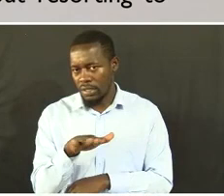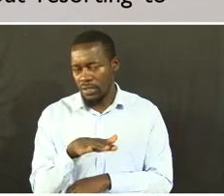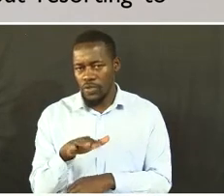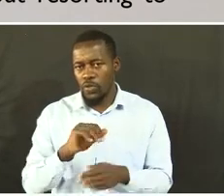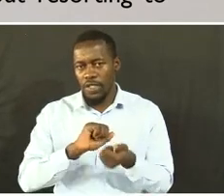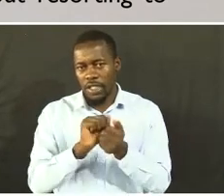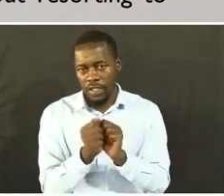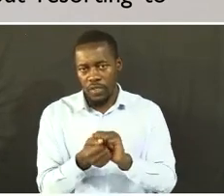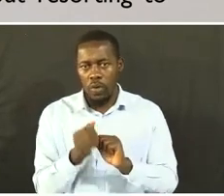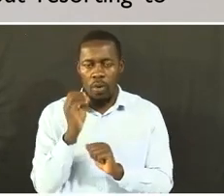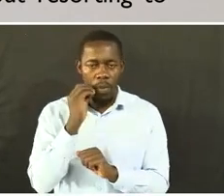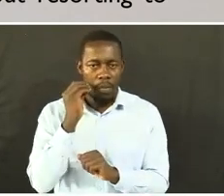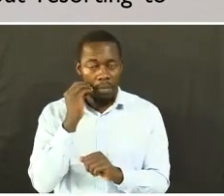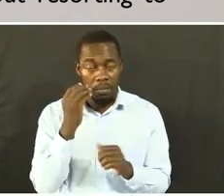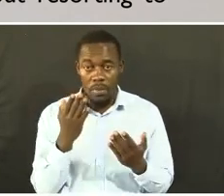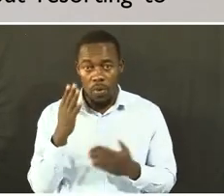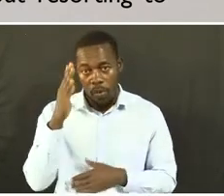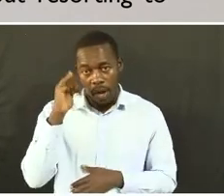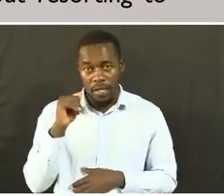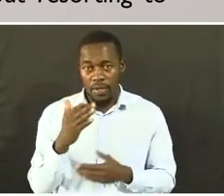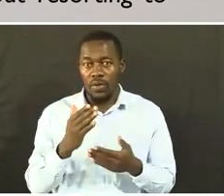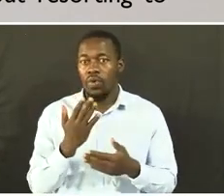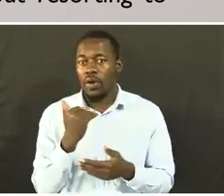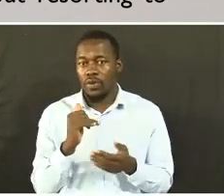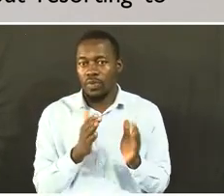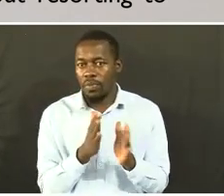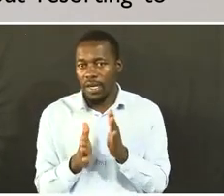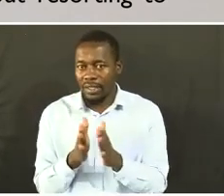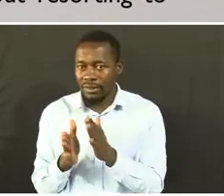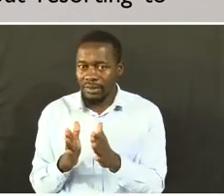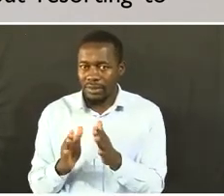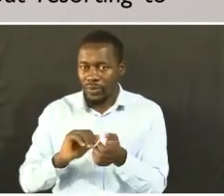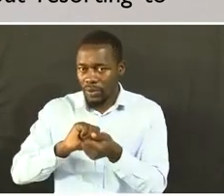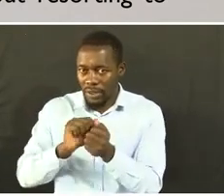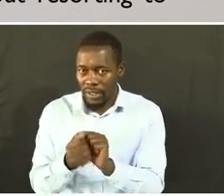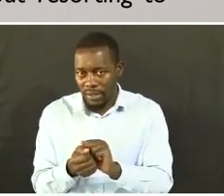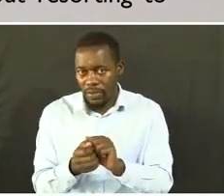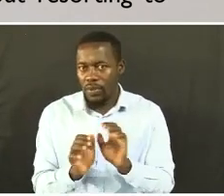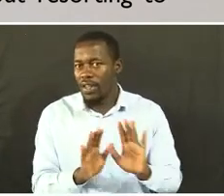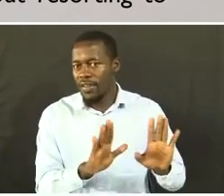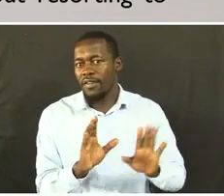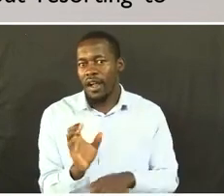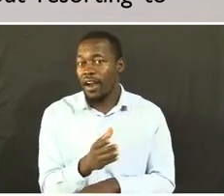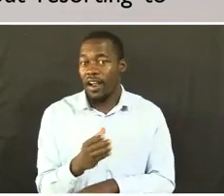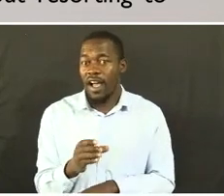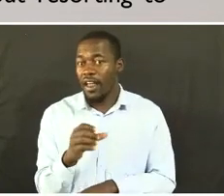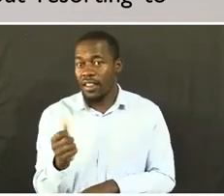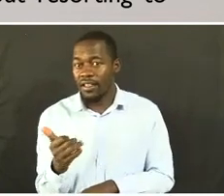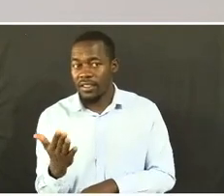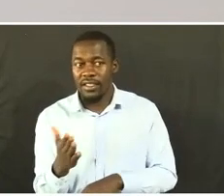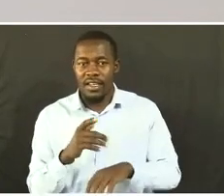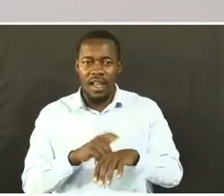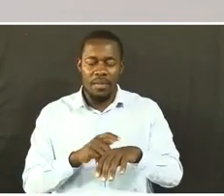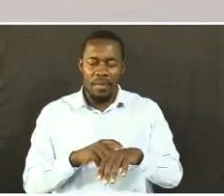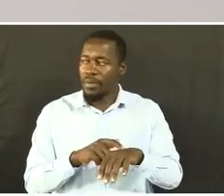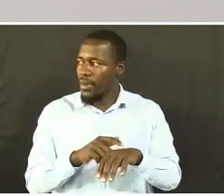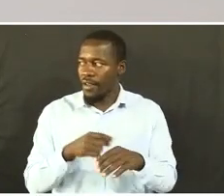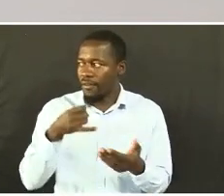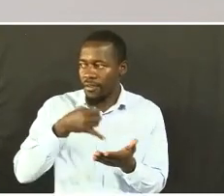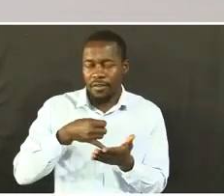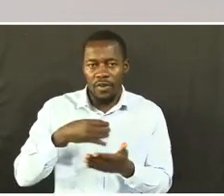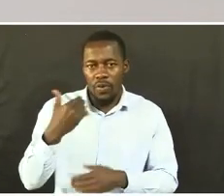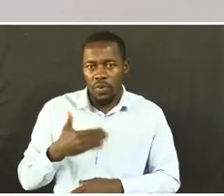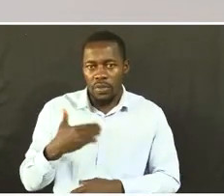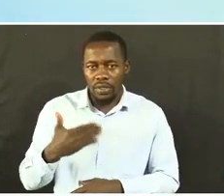we think of rehabilitation, sometimes people go to rehab, they come back, and then in a short while you find the person has relapsed, and